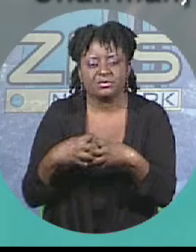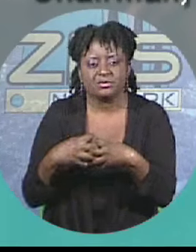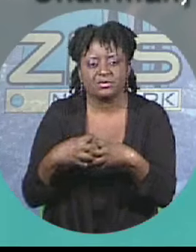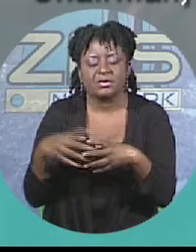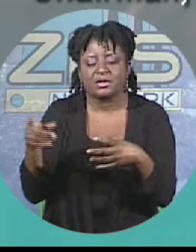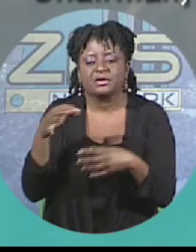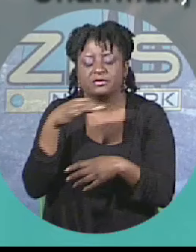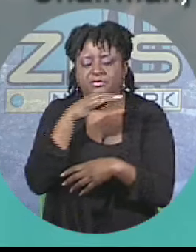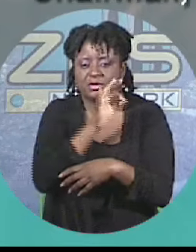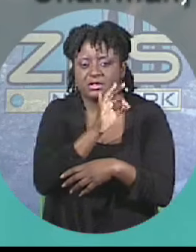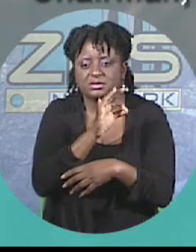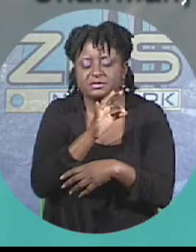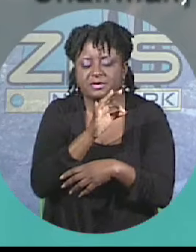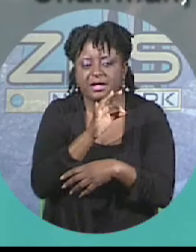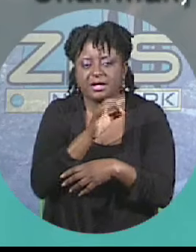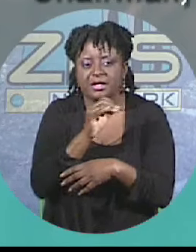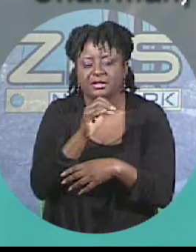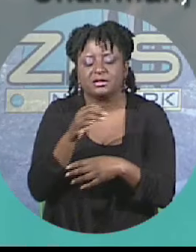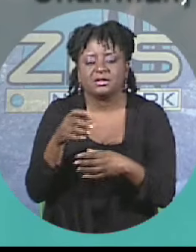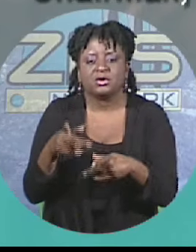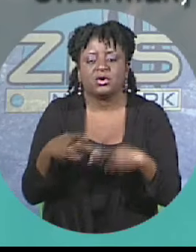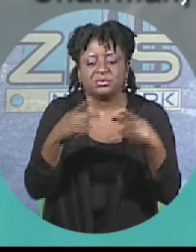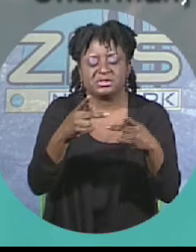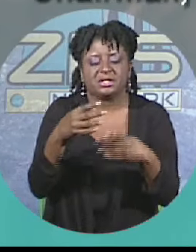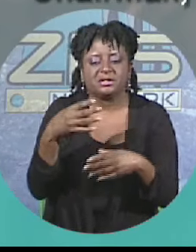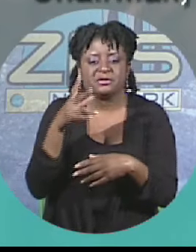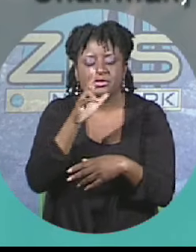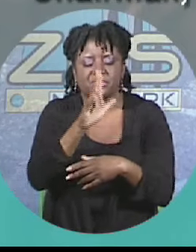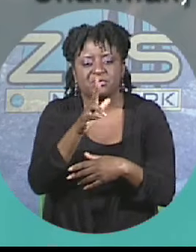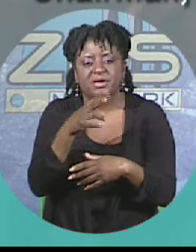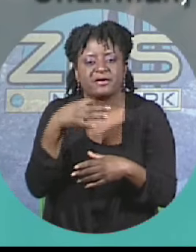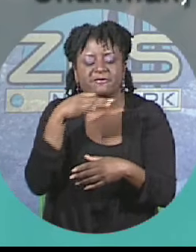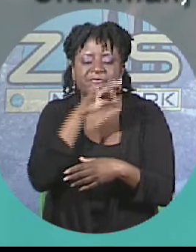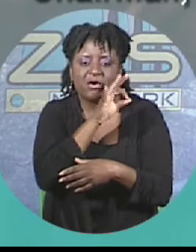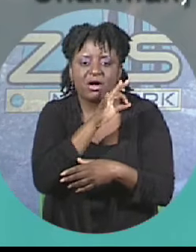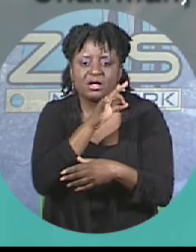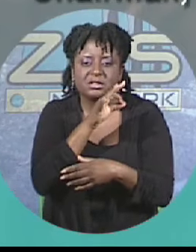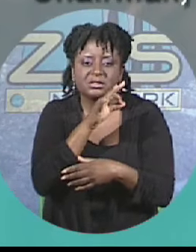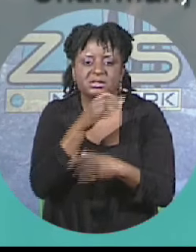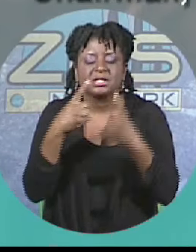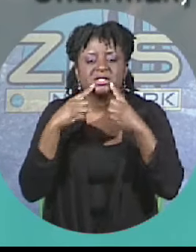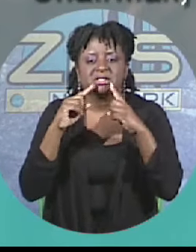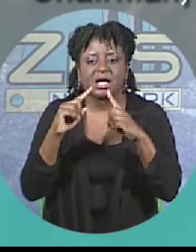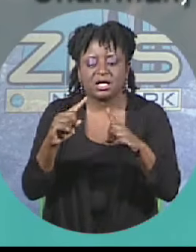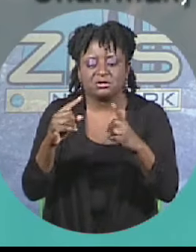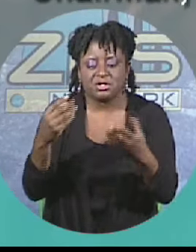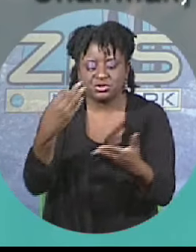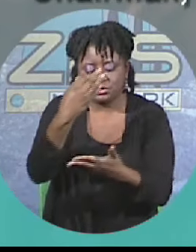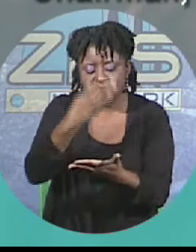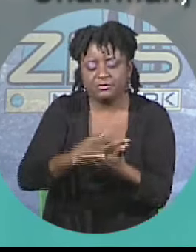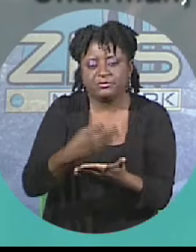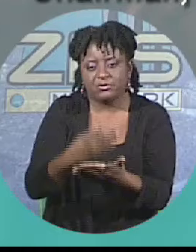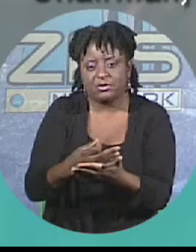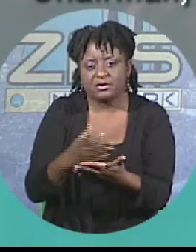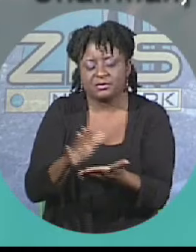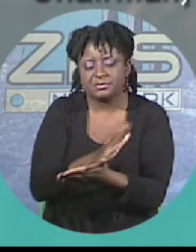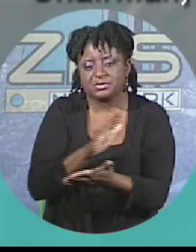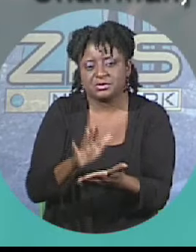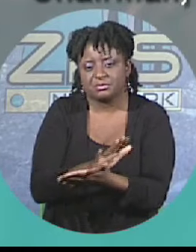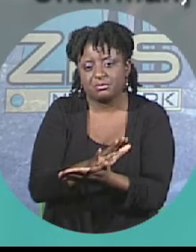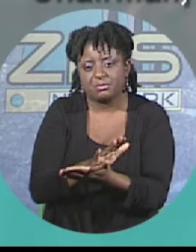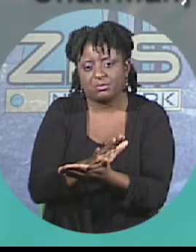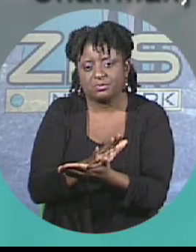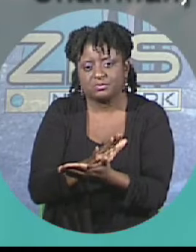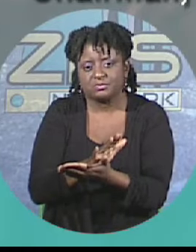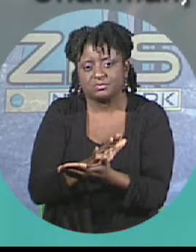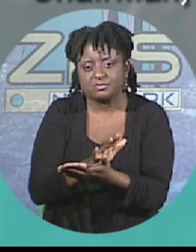of three invoices and then the submission of the same to the Bahamas Customs to further enrich himself on the